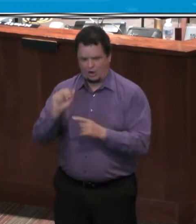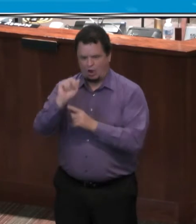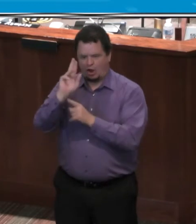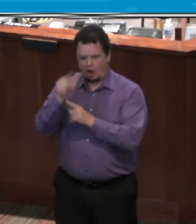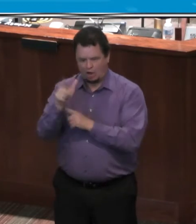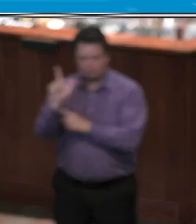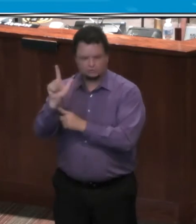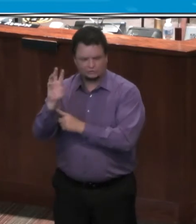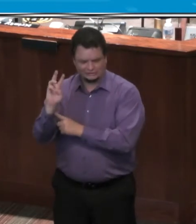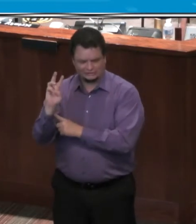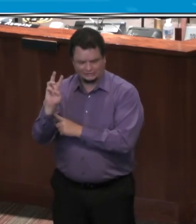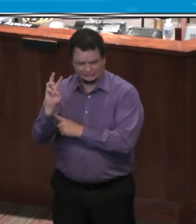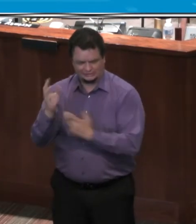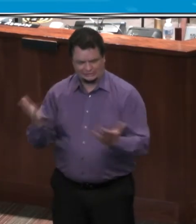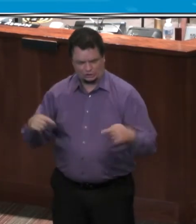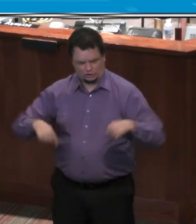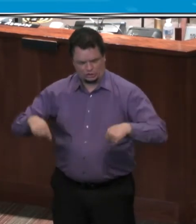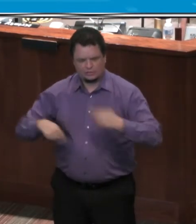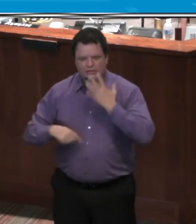And